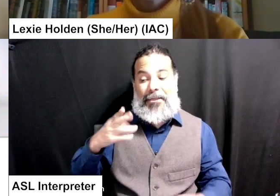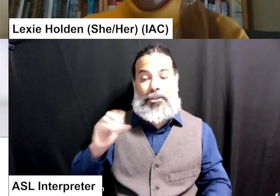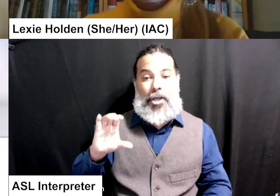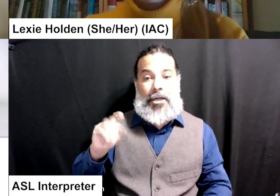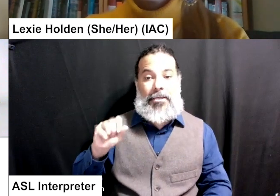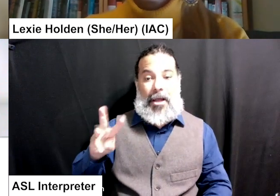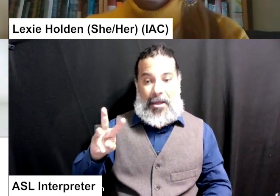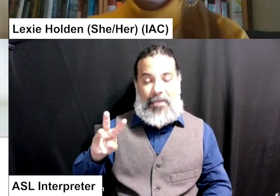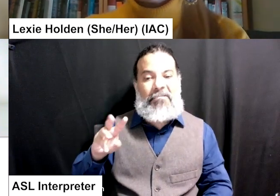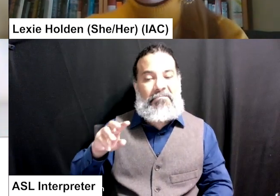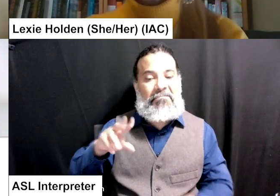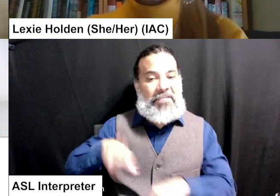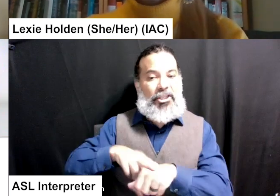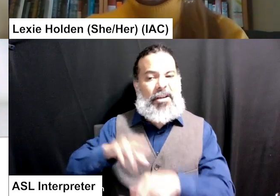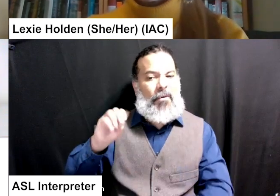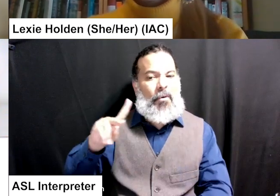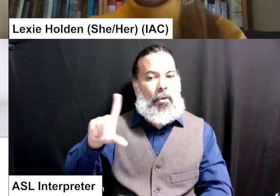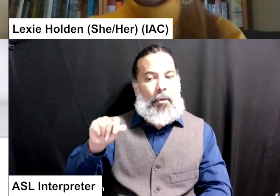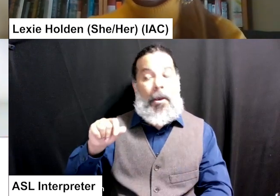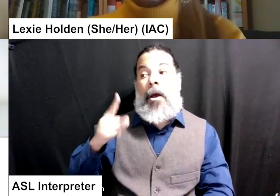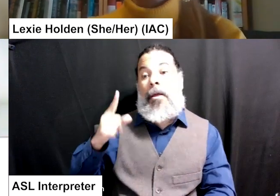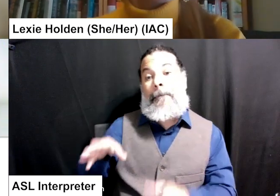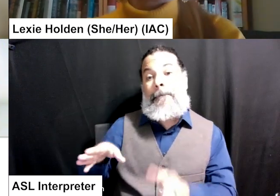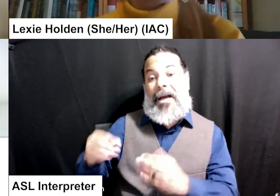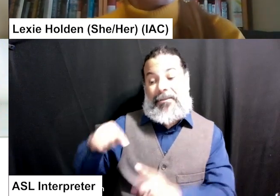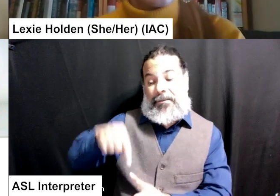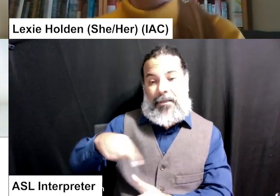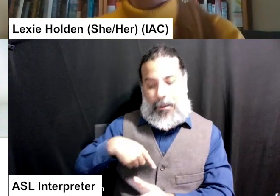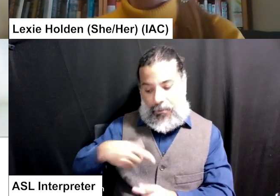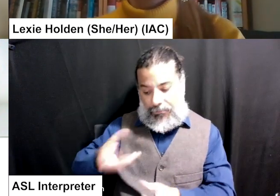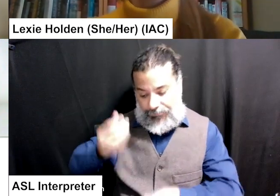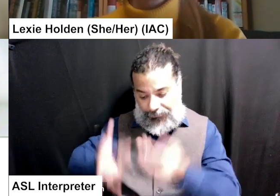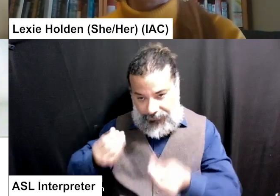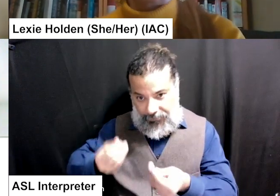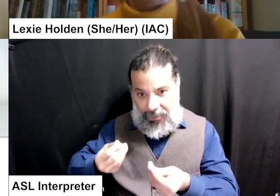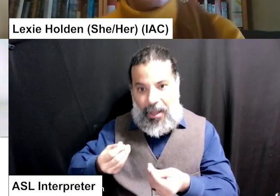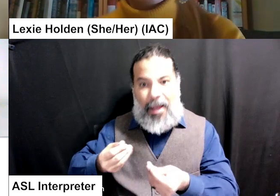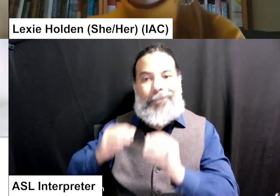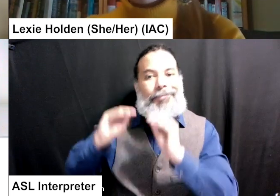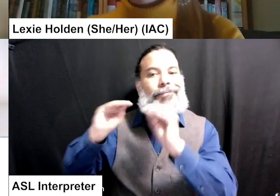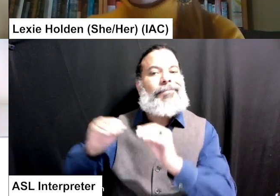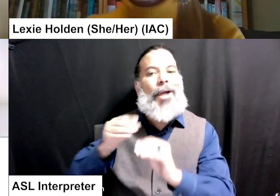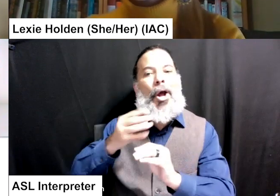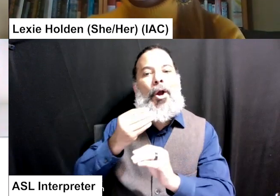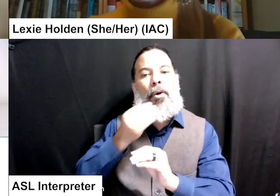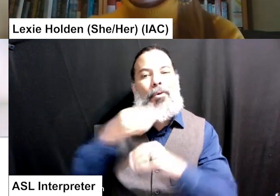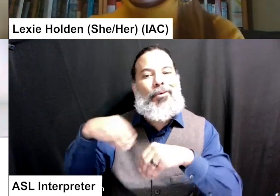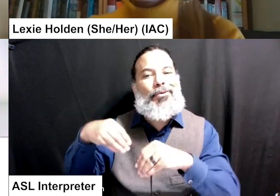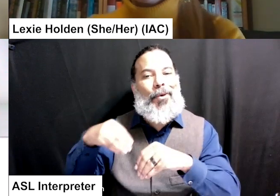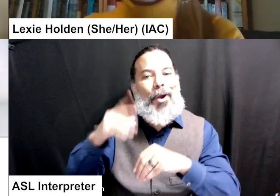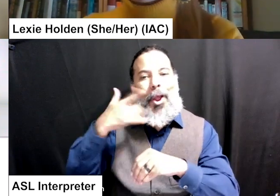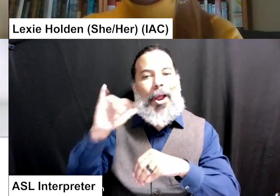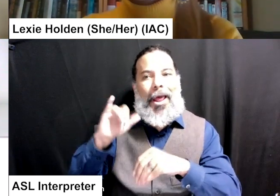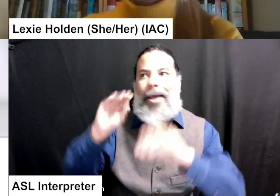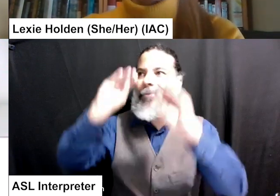Oklahoma, these boxes, what they often will do is unpack them and have it in sort of a grocery store style where folks can go in with their shopping